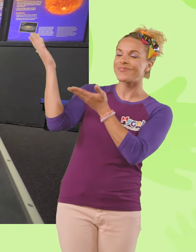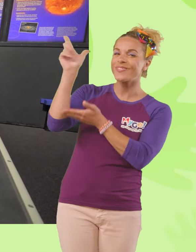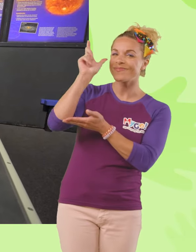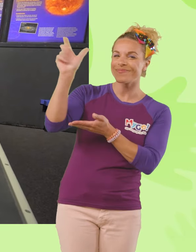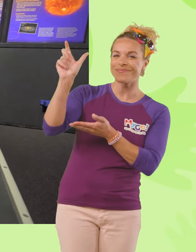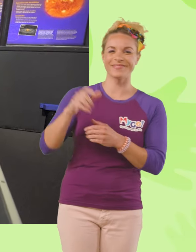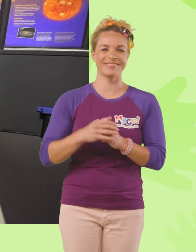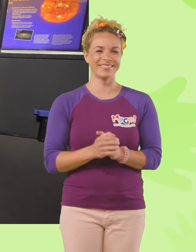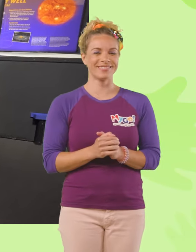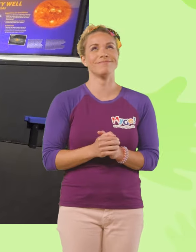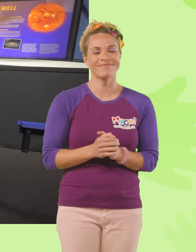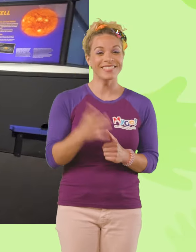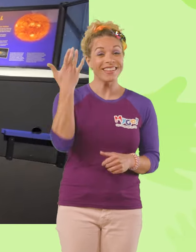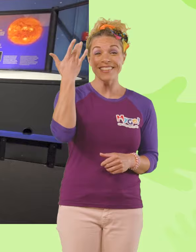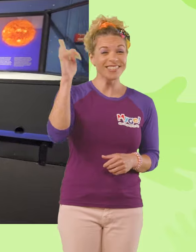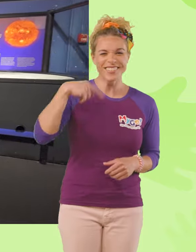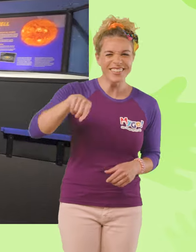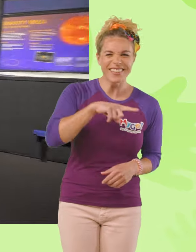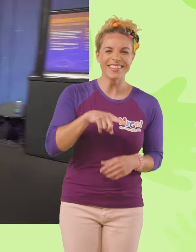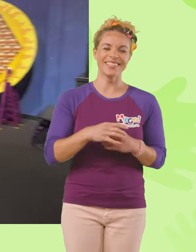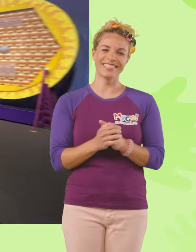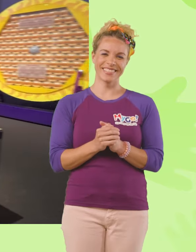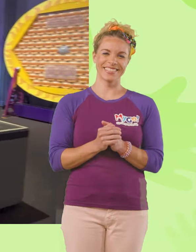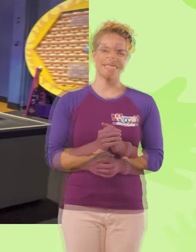Moon. Wow, how clever of us.